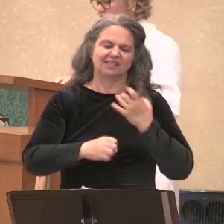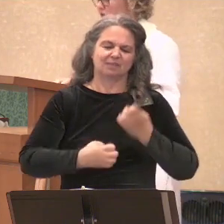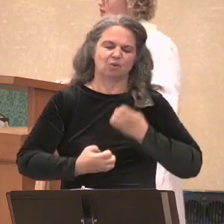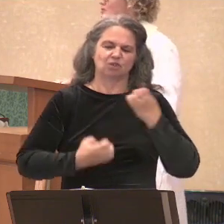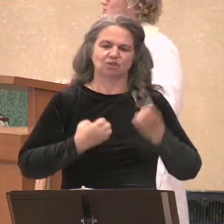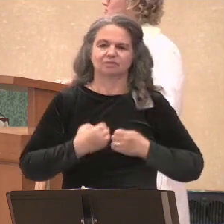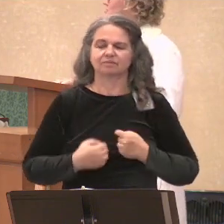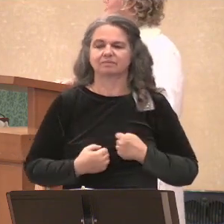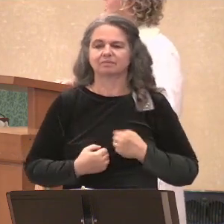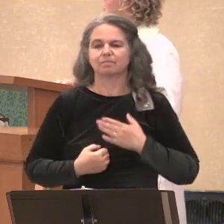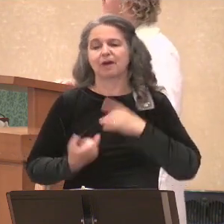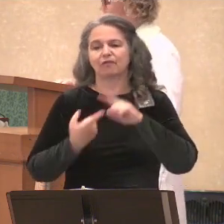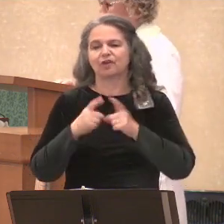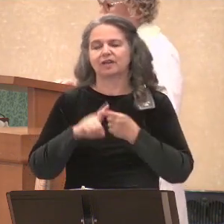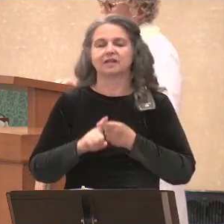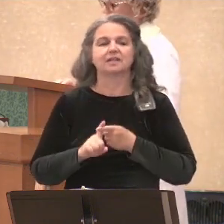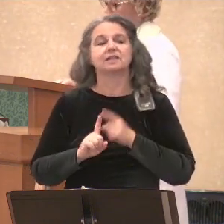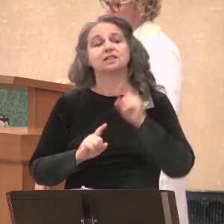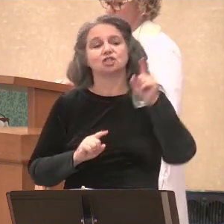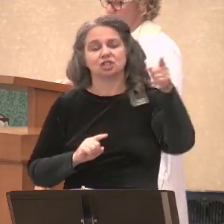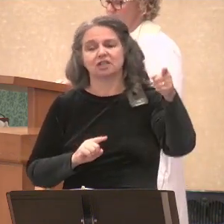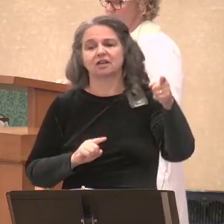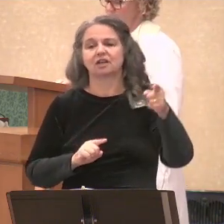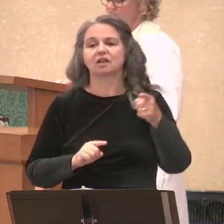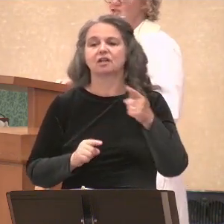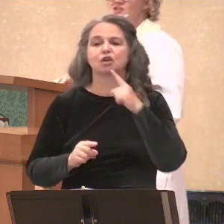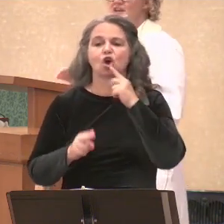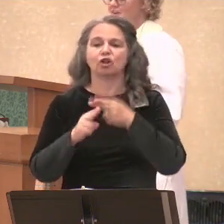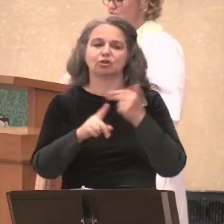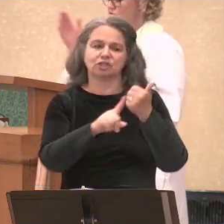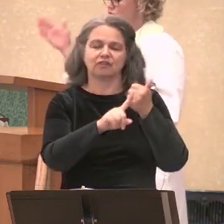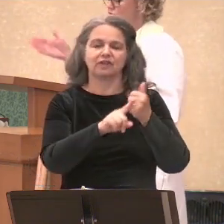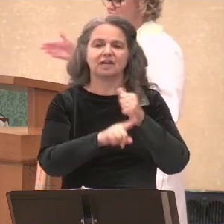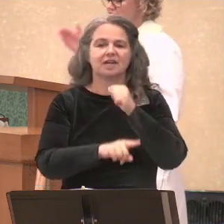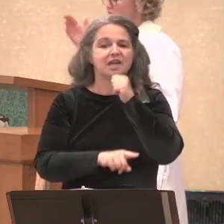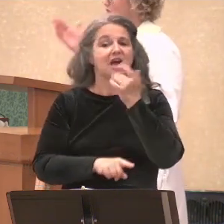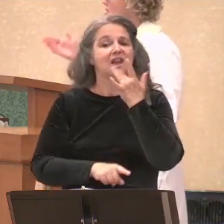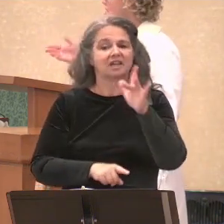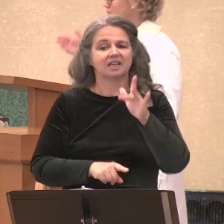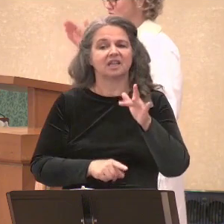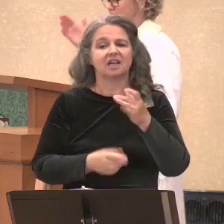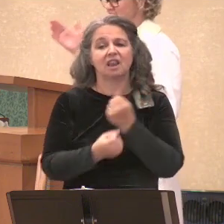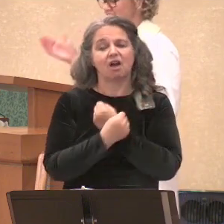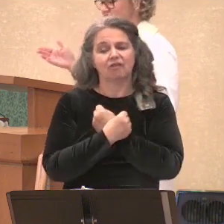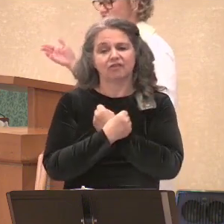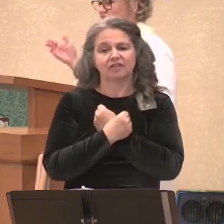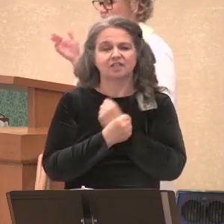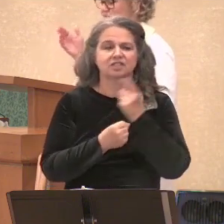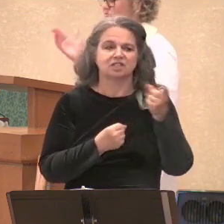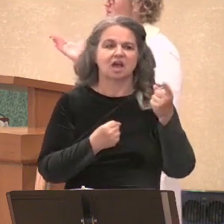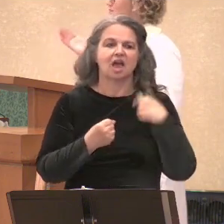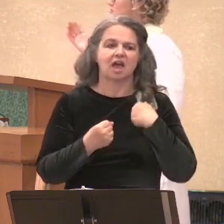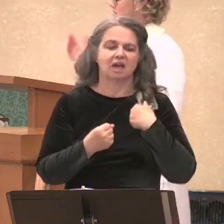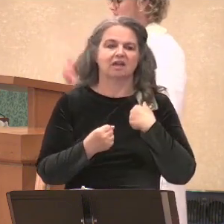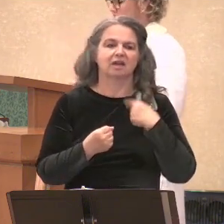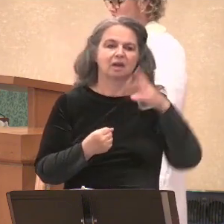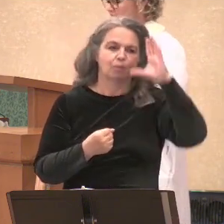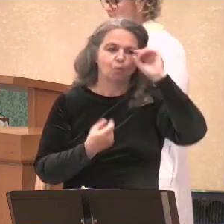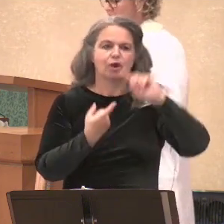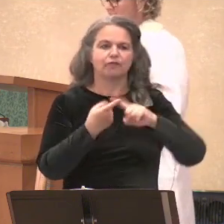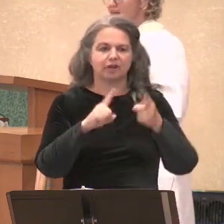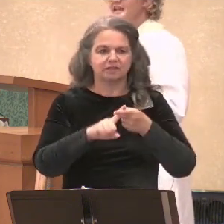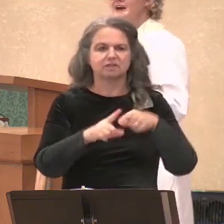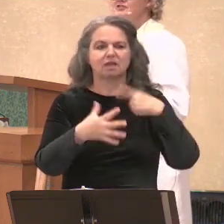who would call herself unlucky in love. She had a string of awful relationships, one after the